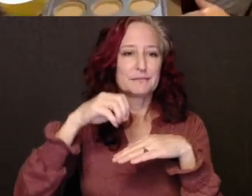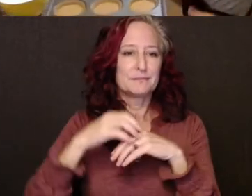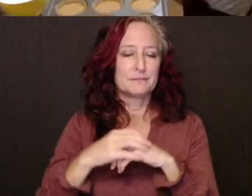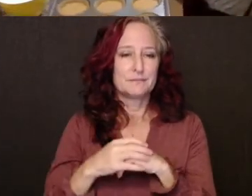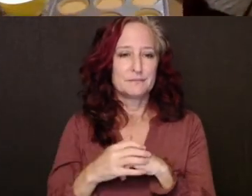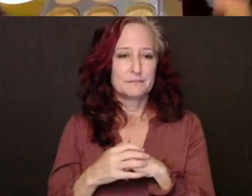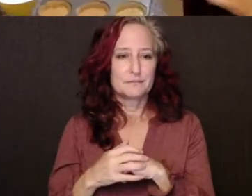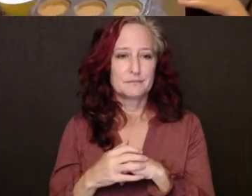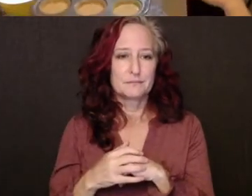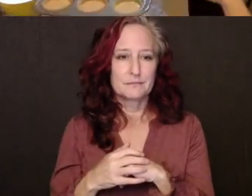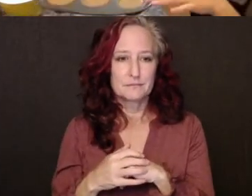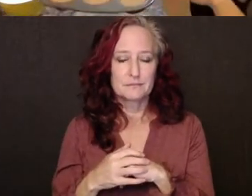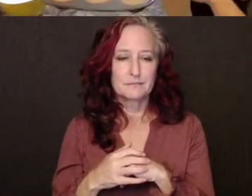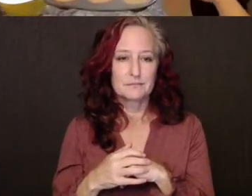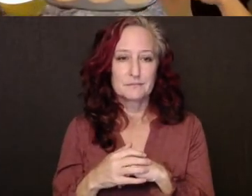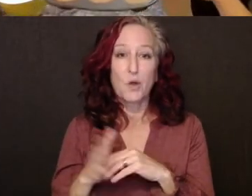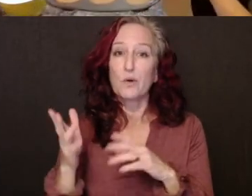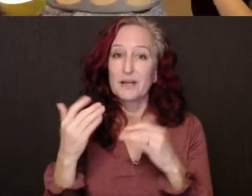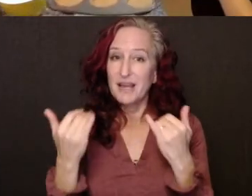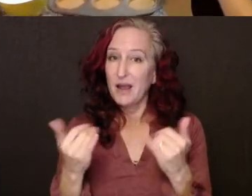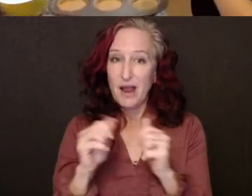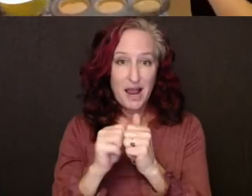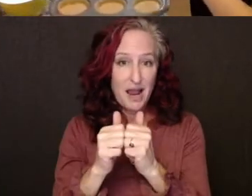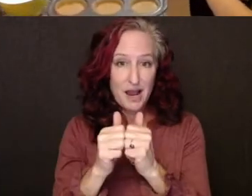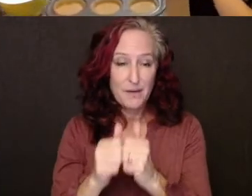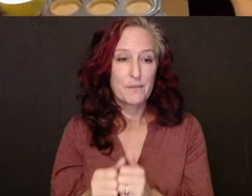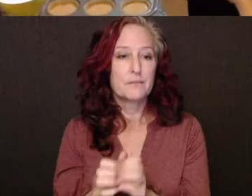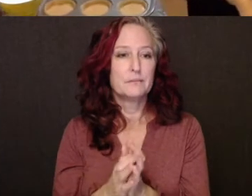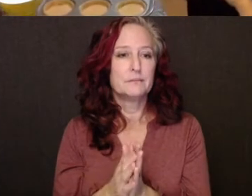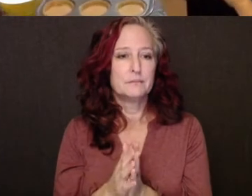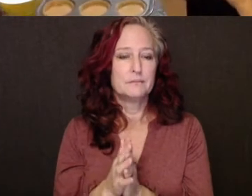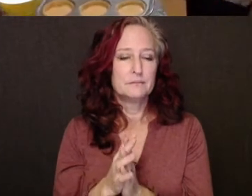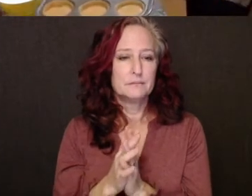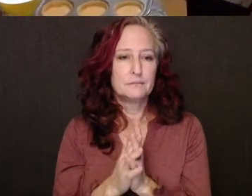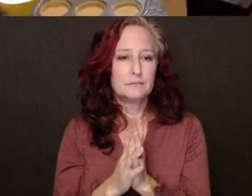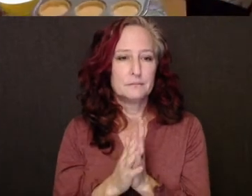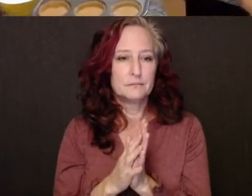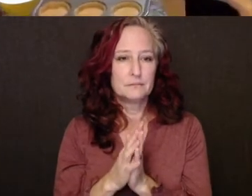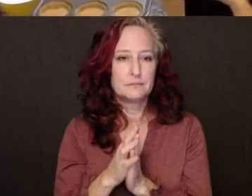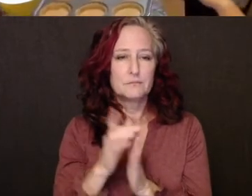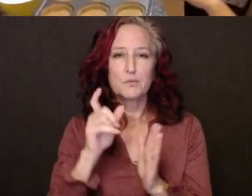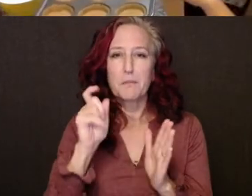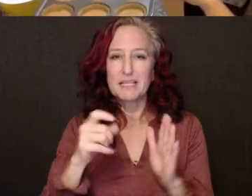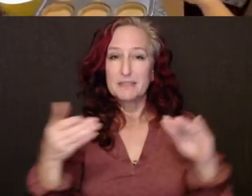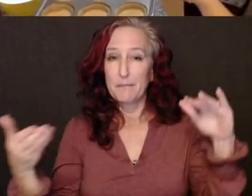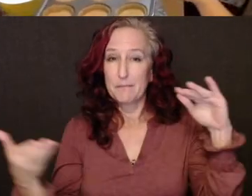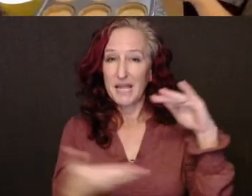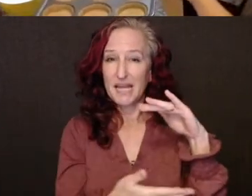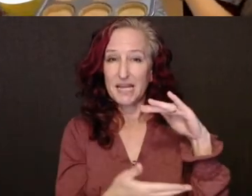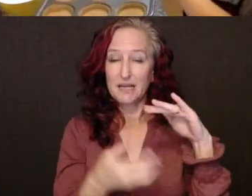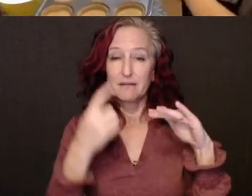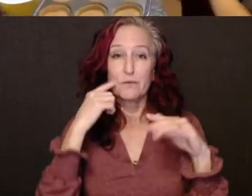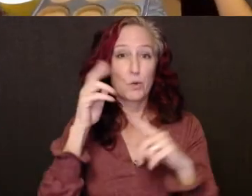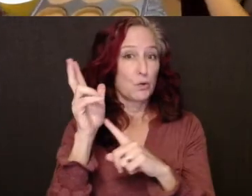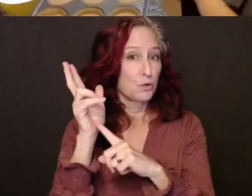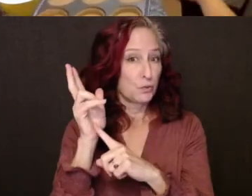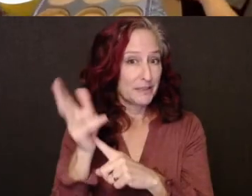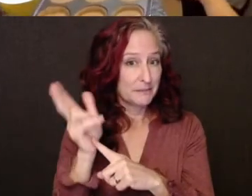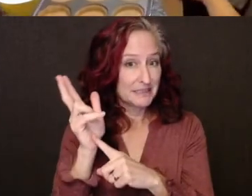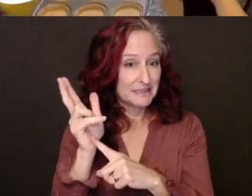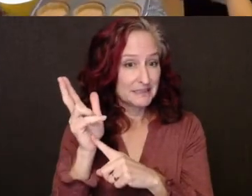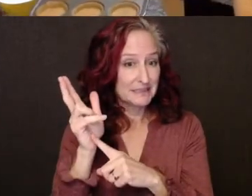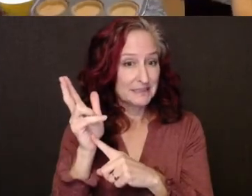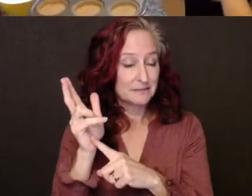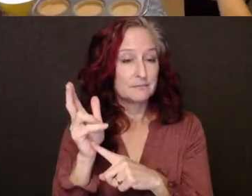these specific ones, so they have a top, the churro part of it is, they have that little